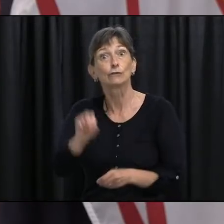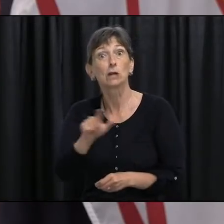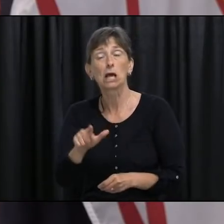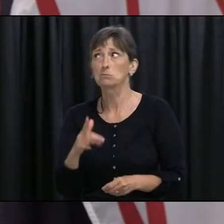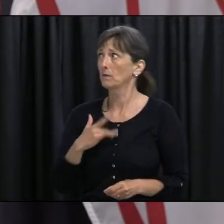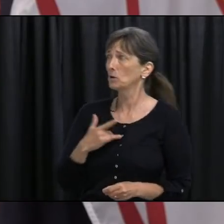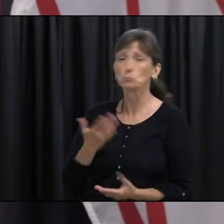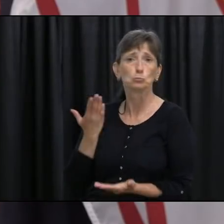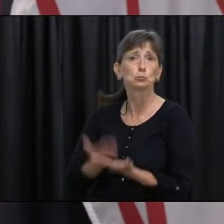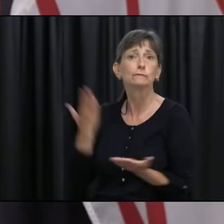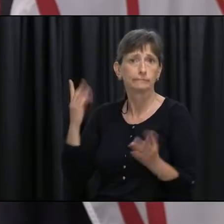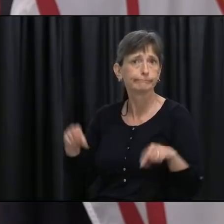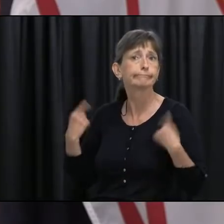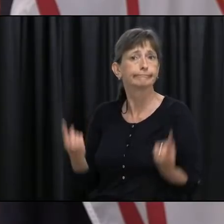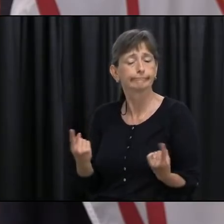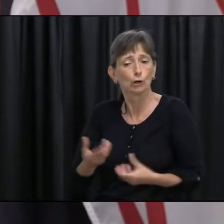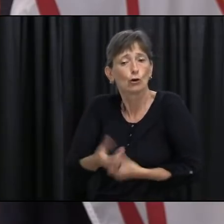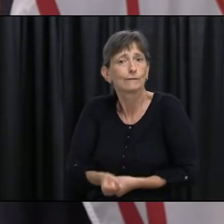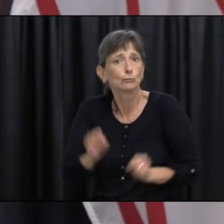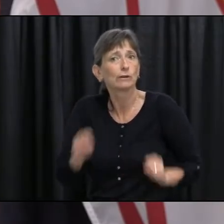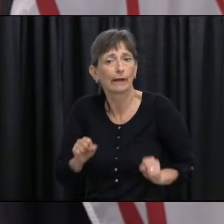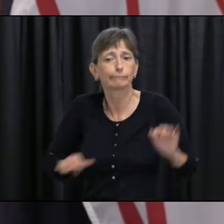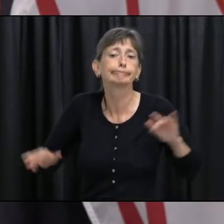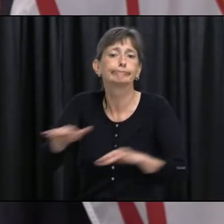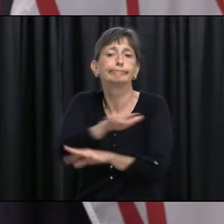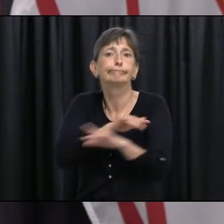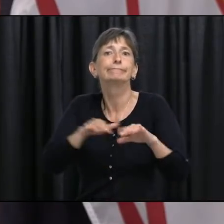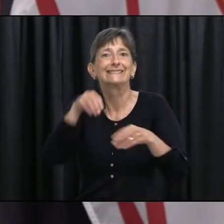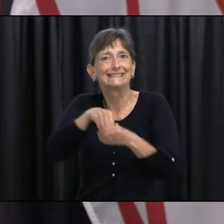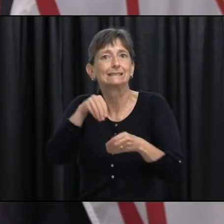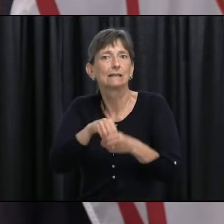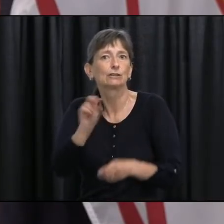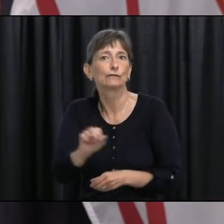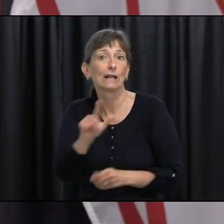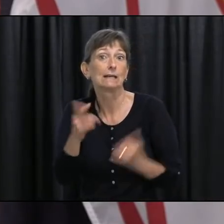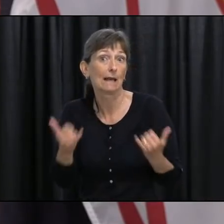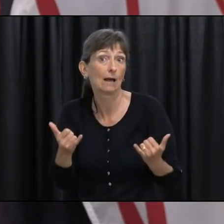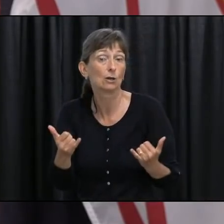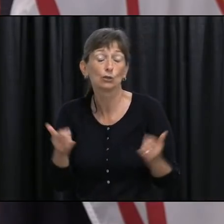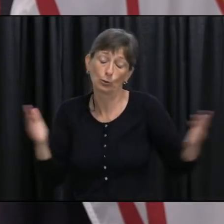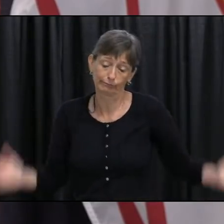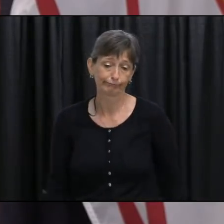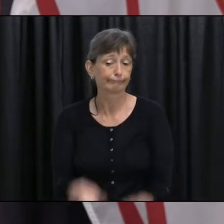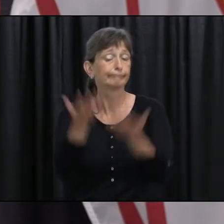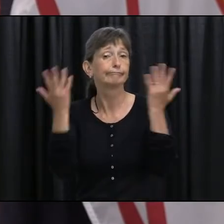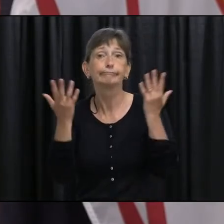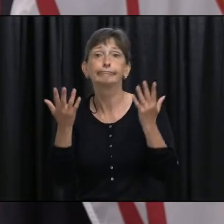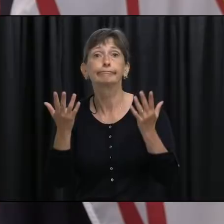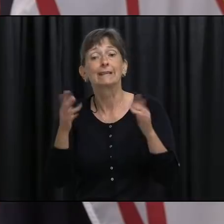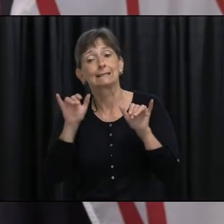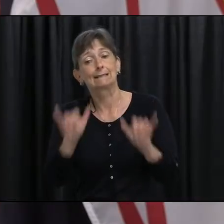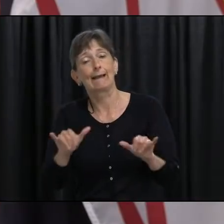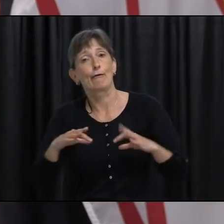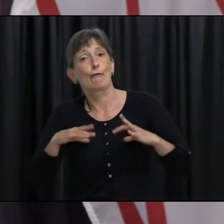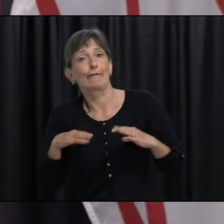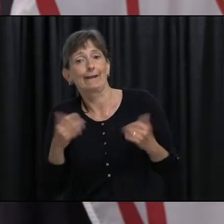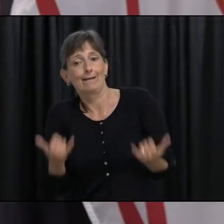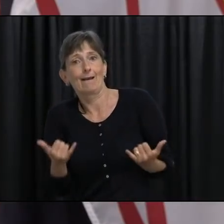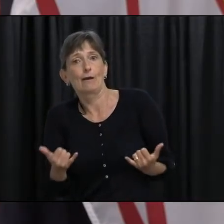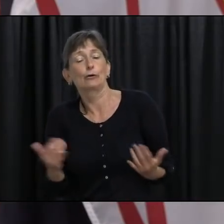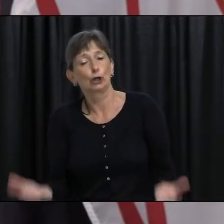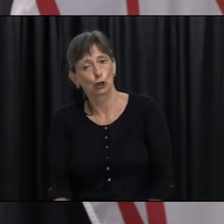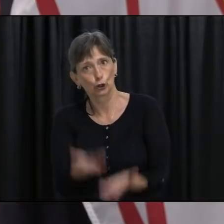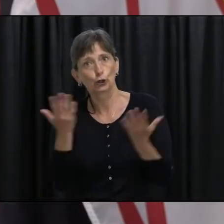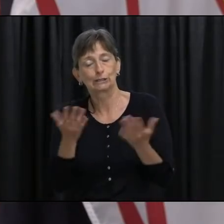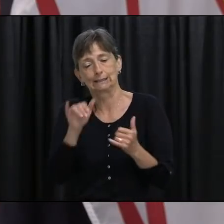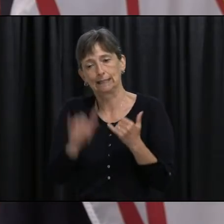able to, provide that level of confidence. So right now, it's always staycation. I've mentioned that in my comments, is that we're encouraging people to